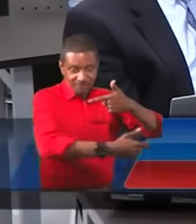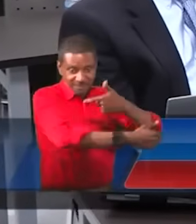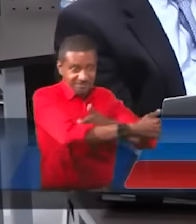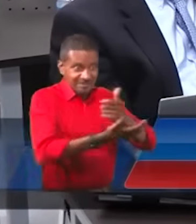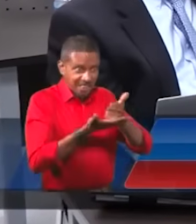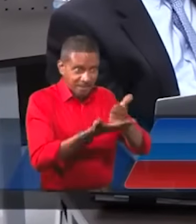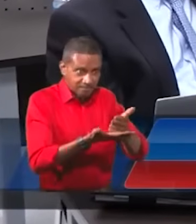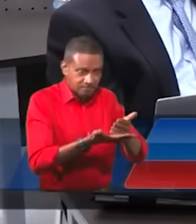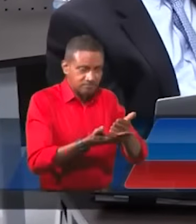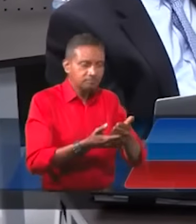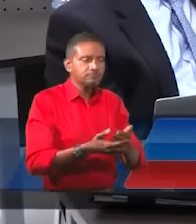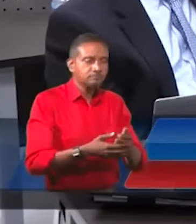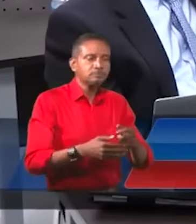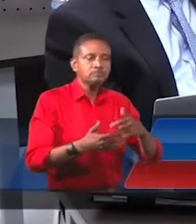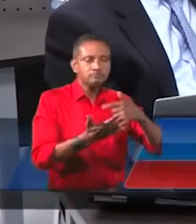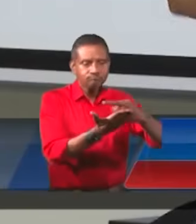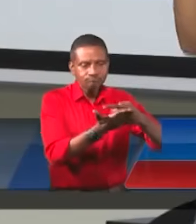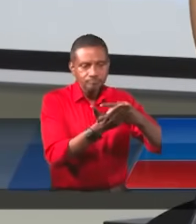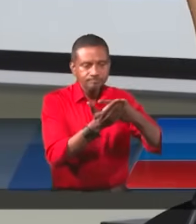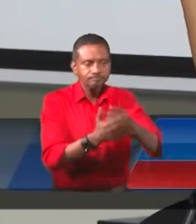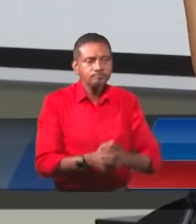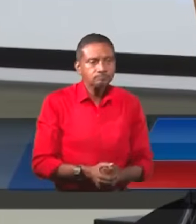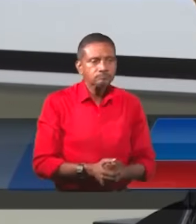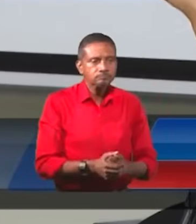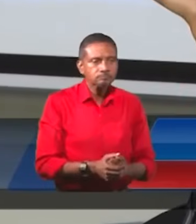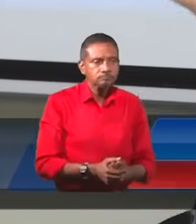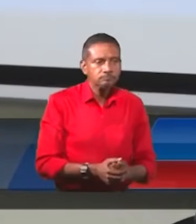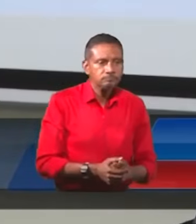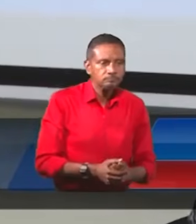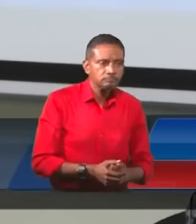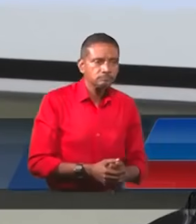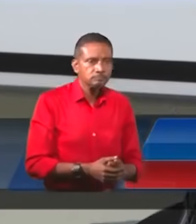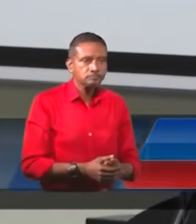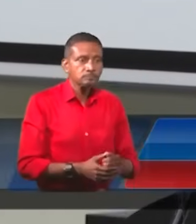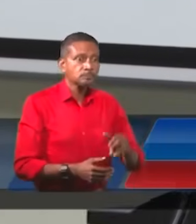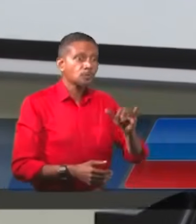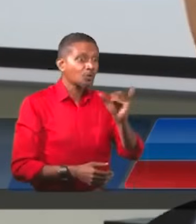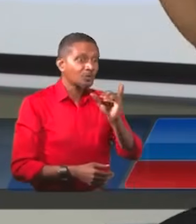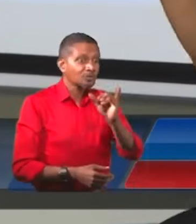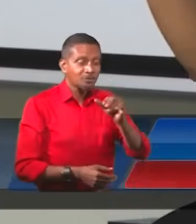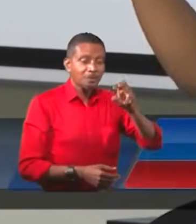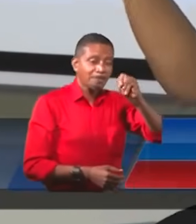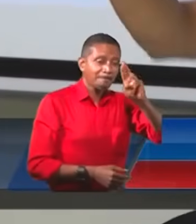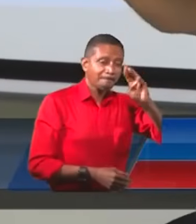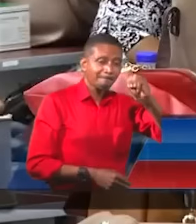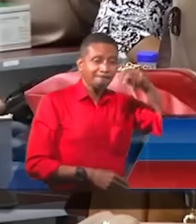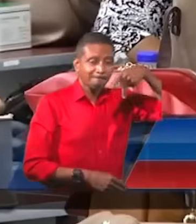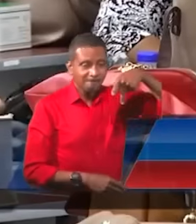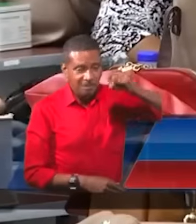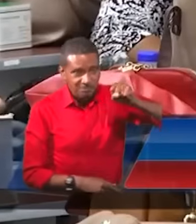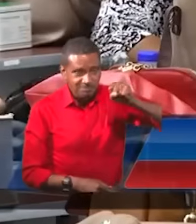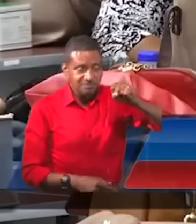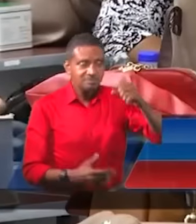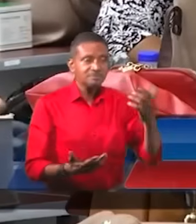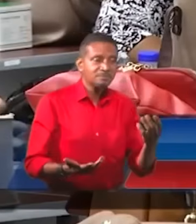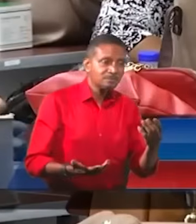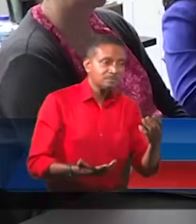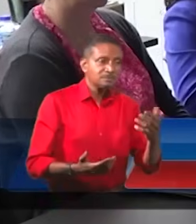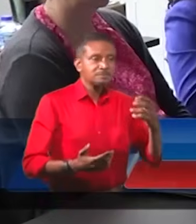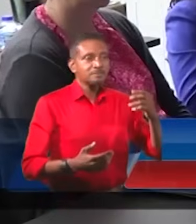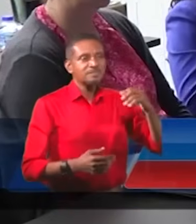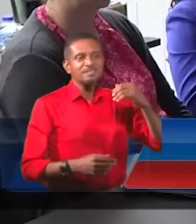to the Centers for Disease Control and Prevention, these include mumps, influenza, yellow fever, and dengue.